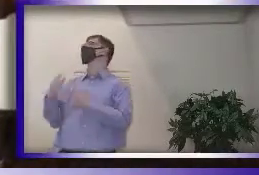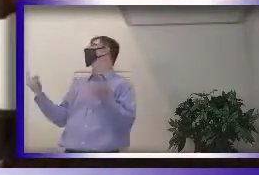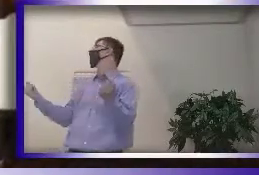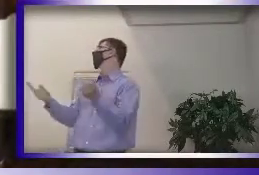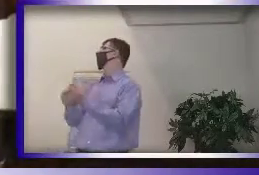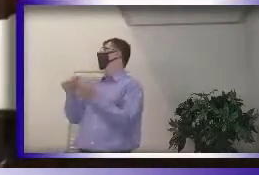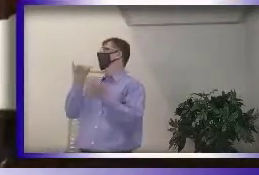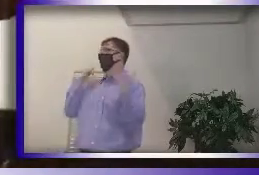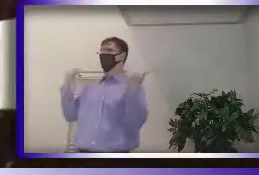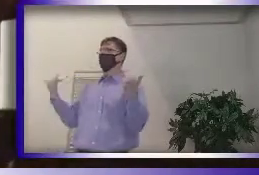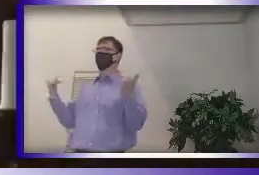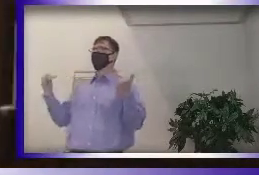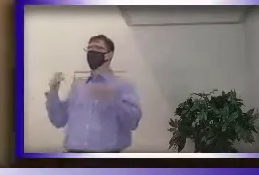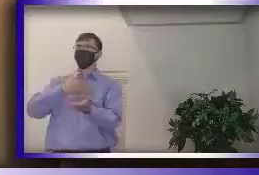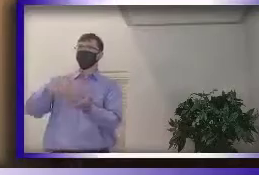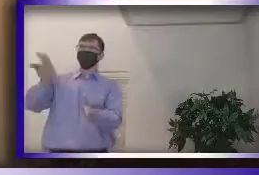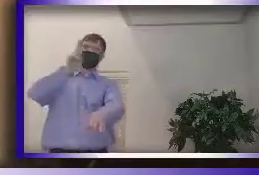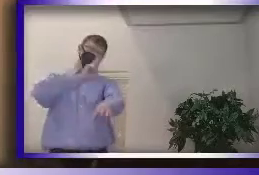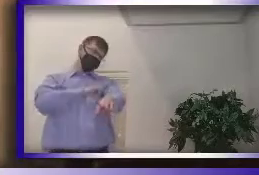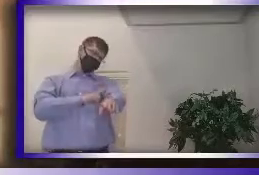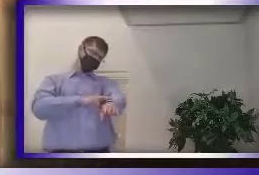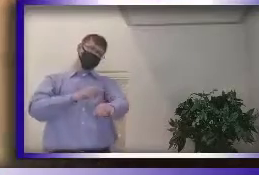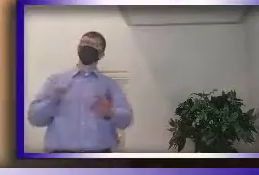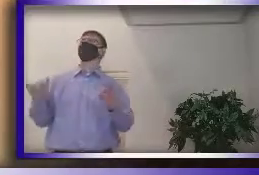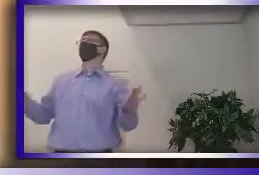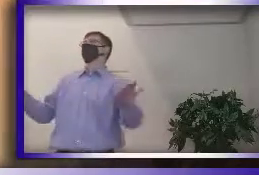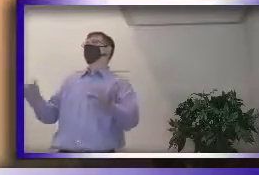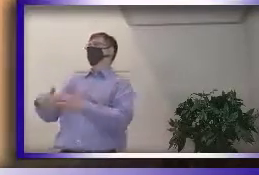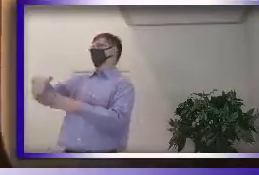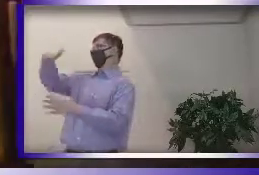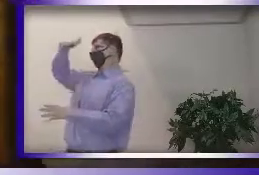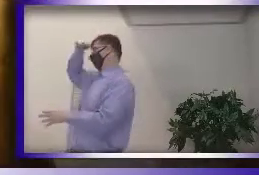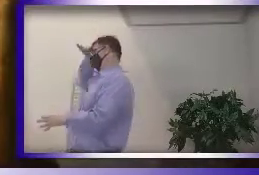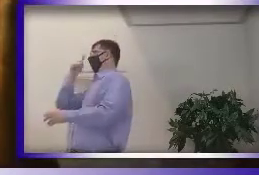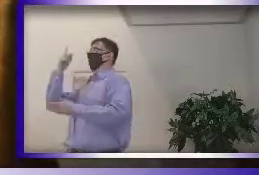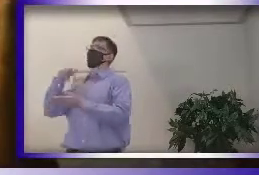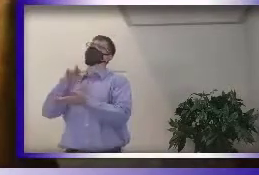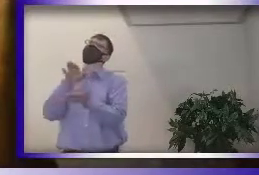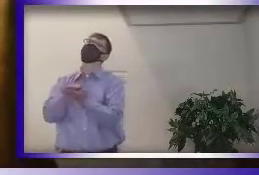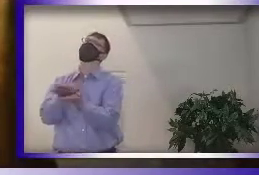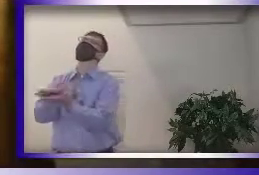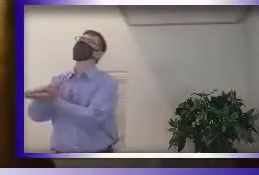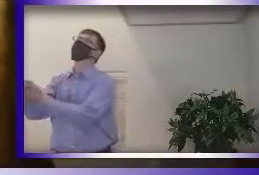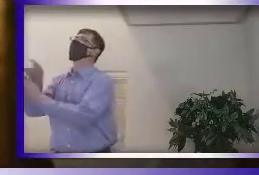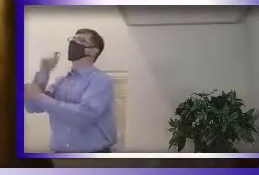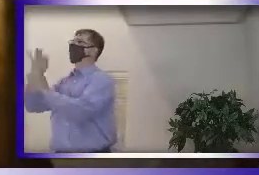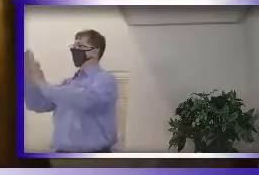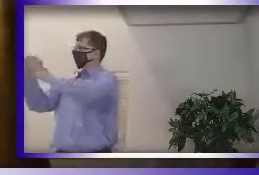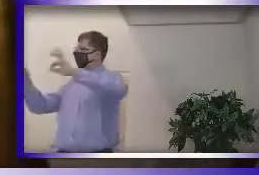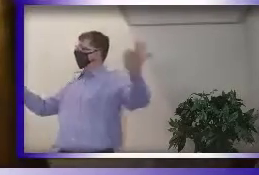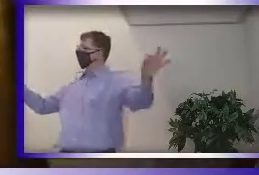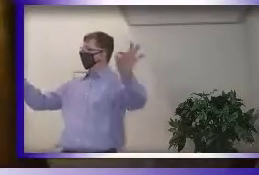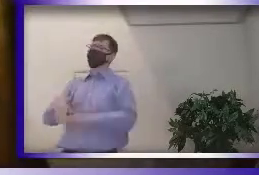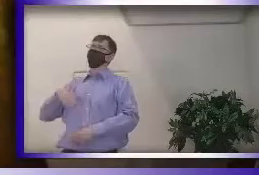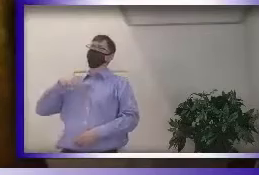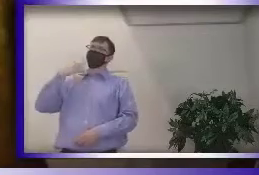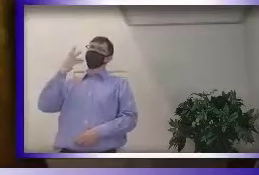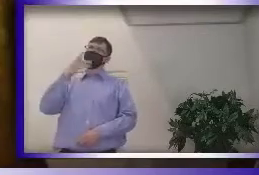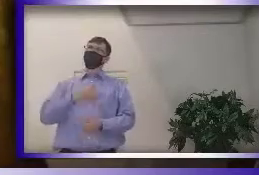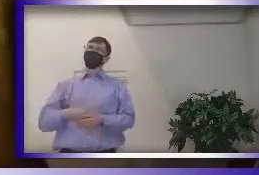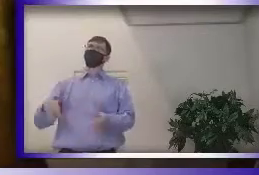and special. That's what happened with Jesus. Many people will say Jesus Christ as if Christ is Jesus' last